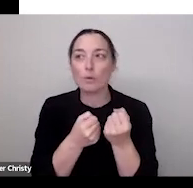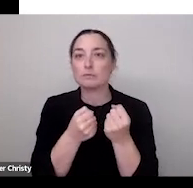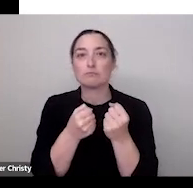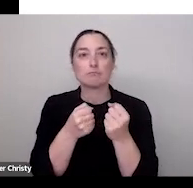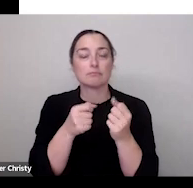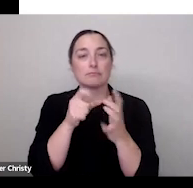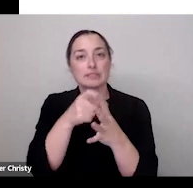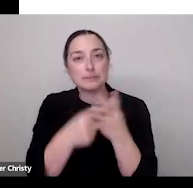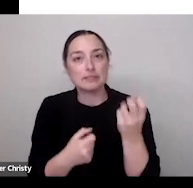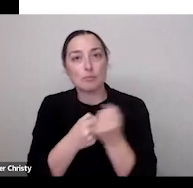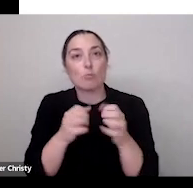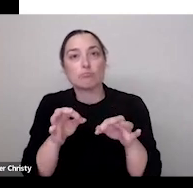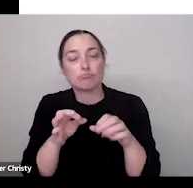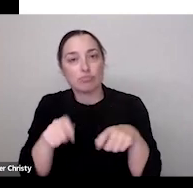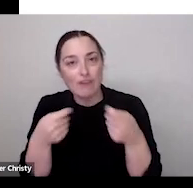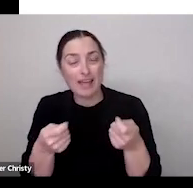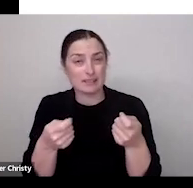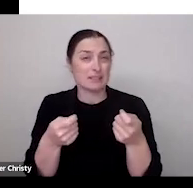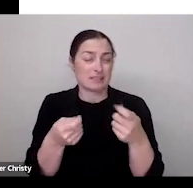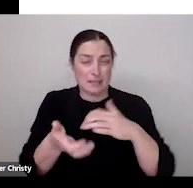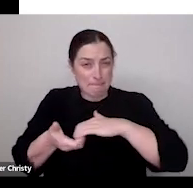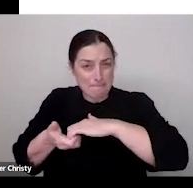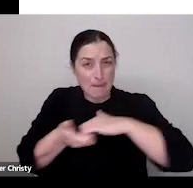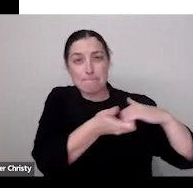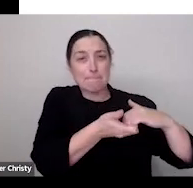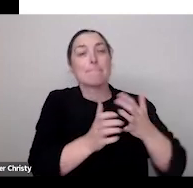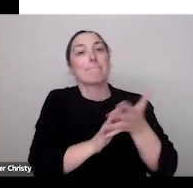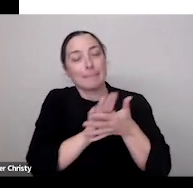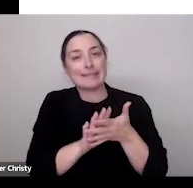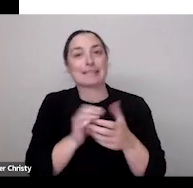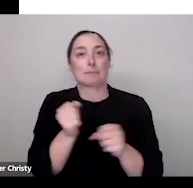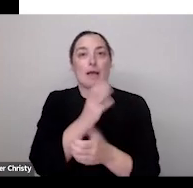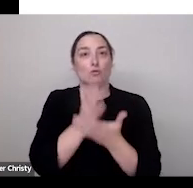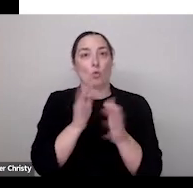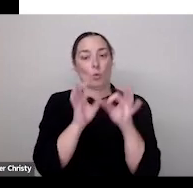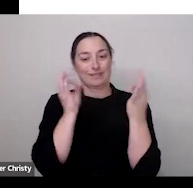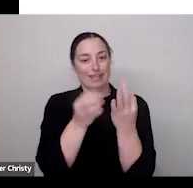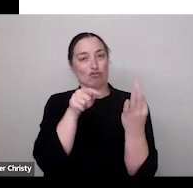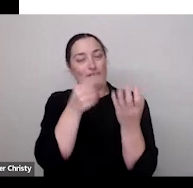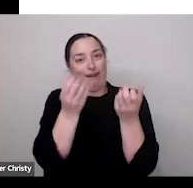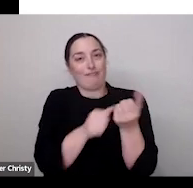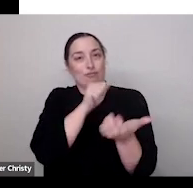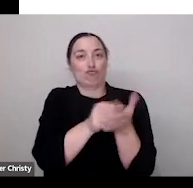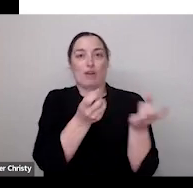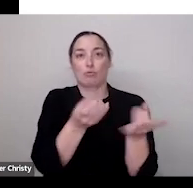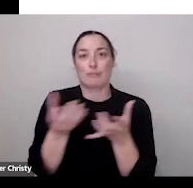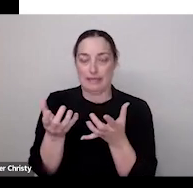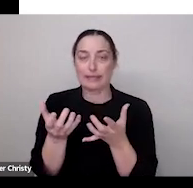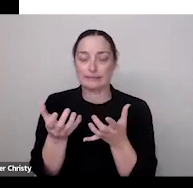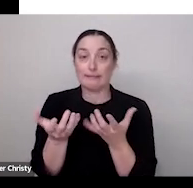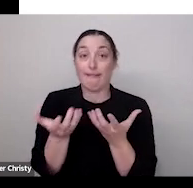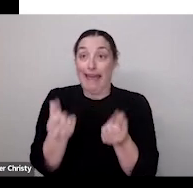providers, then we can make sure that we're working with aware, capable, and prepared organizations that have both the